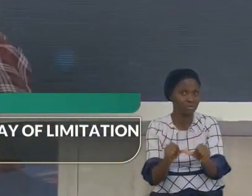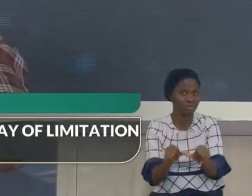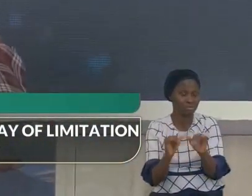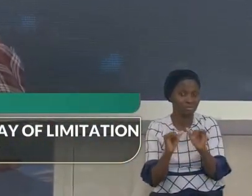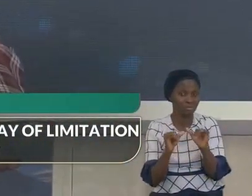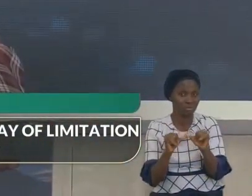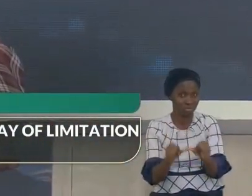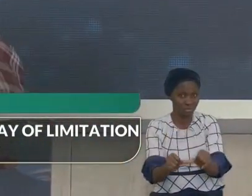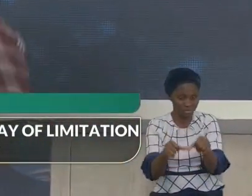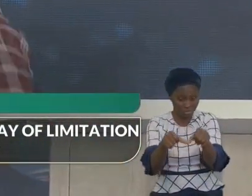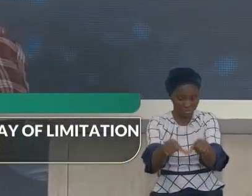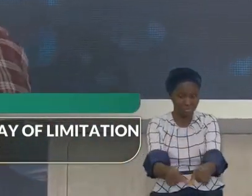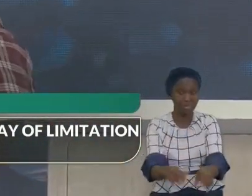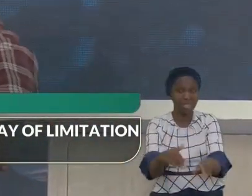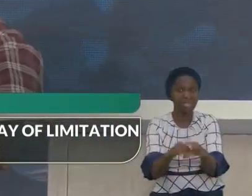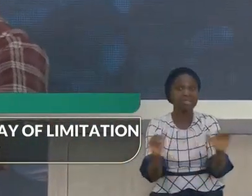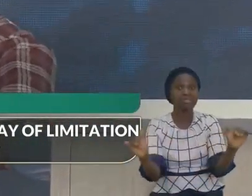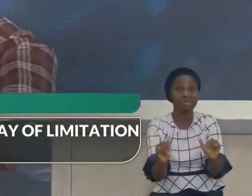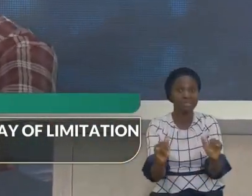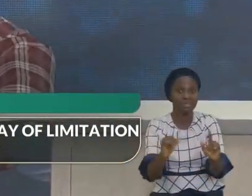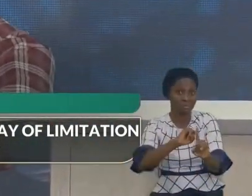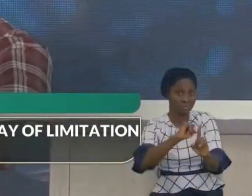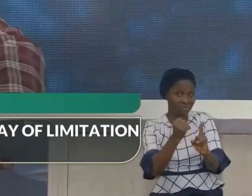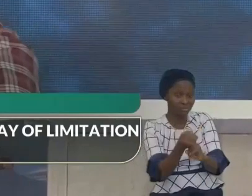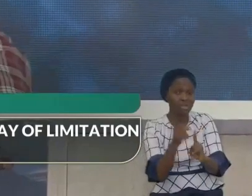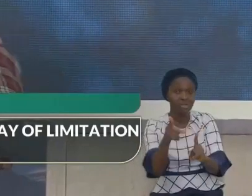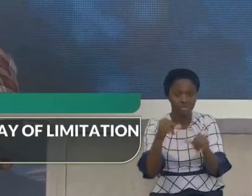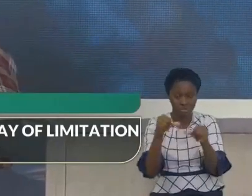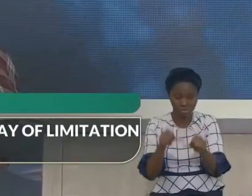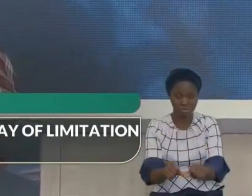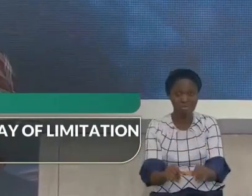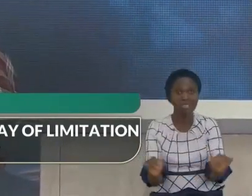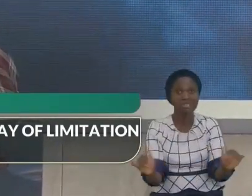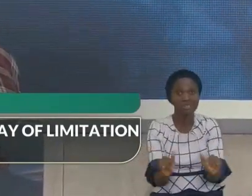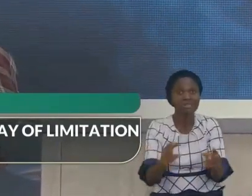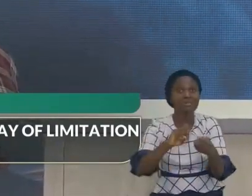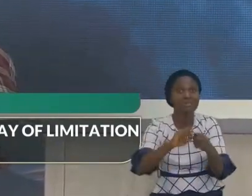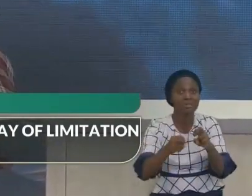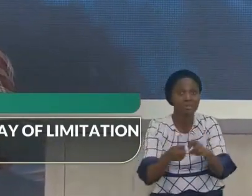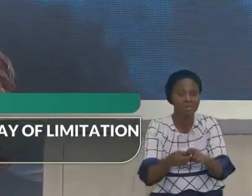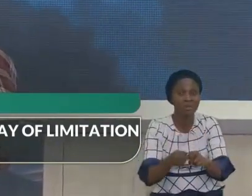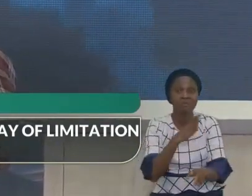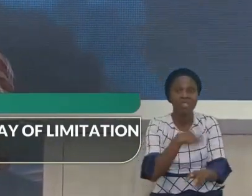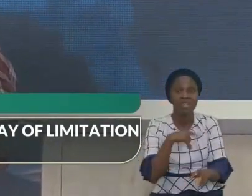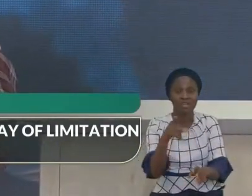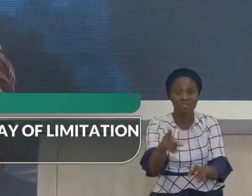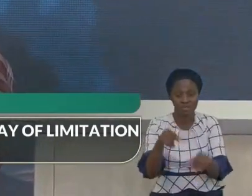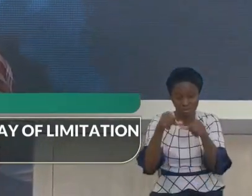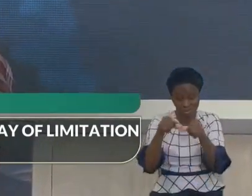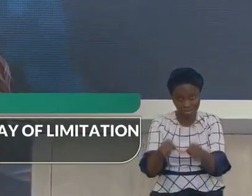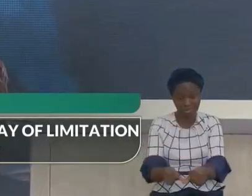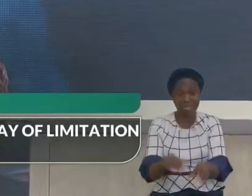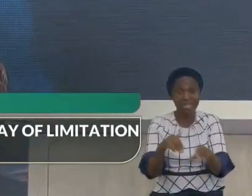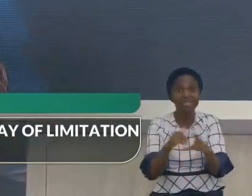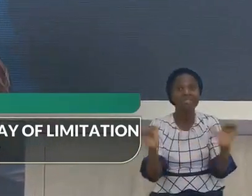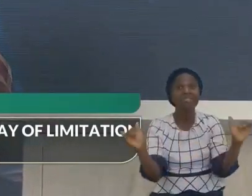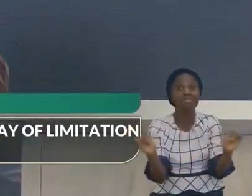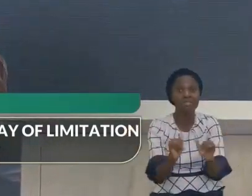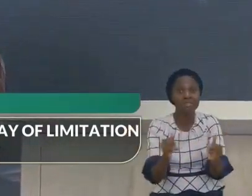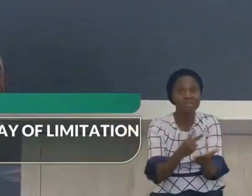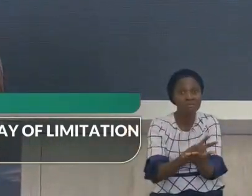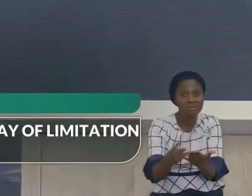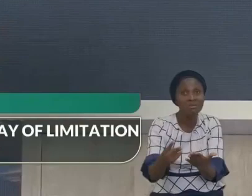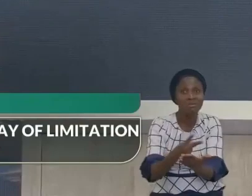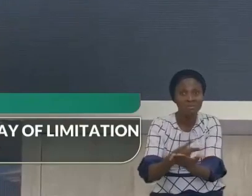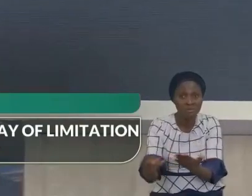problem. You remain in the same failure. You remain in the same